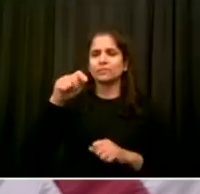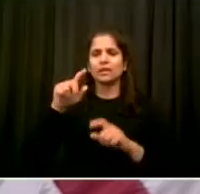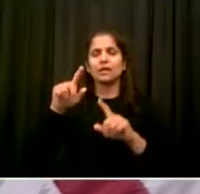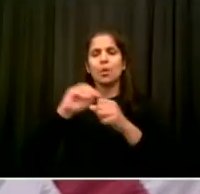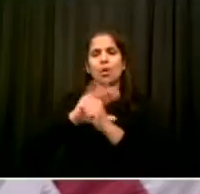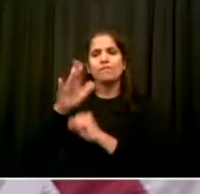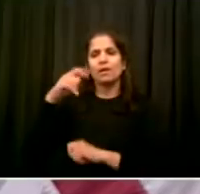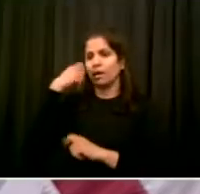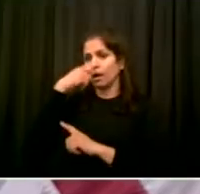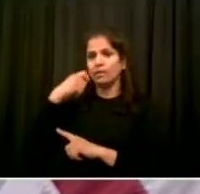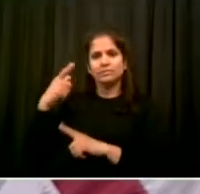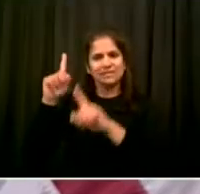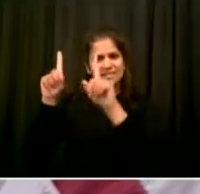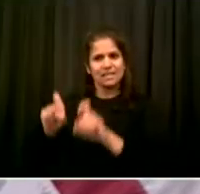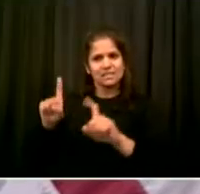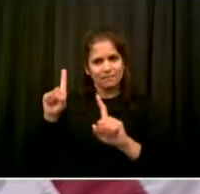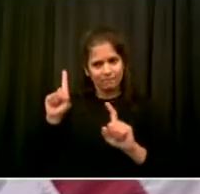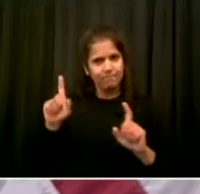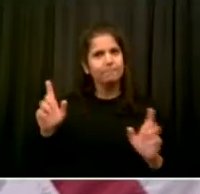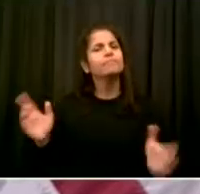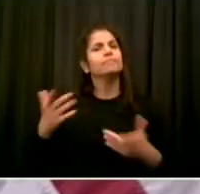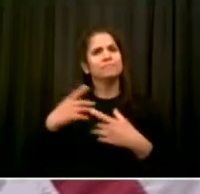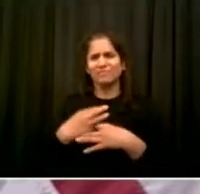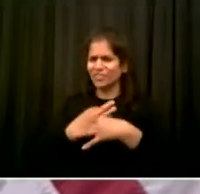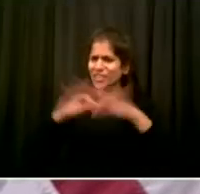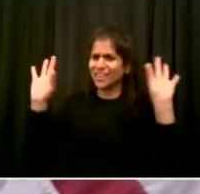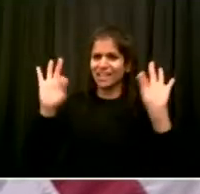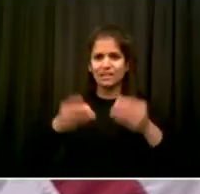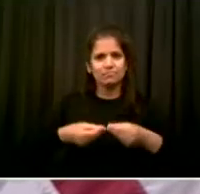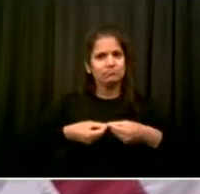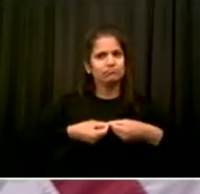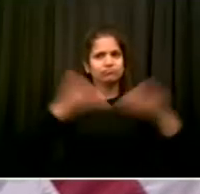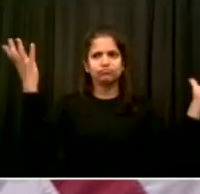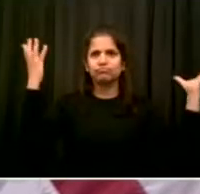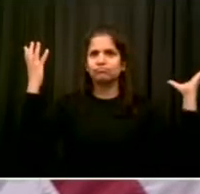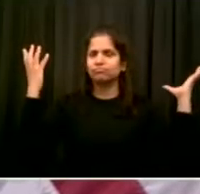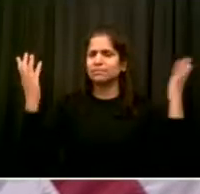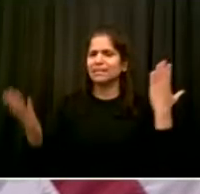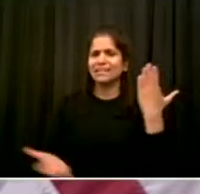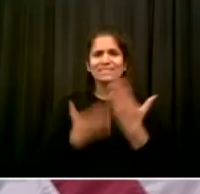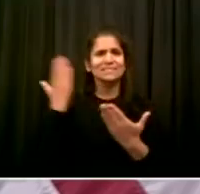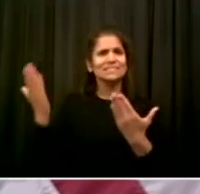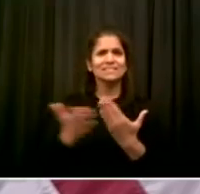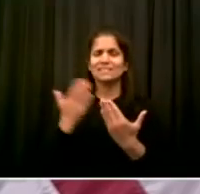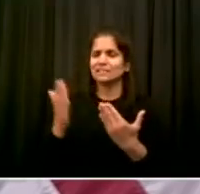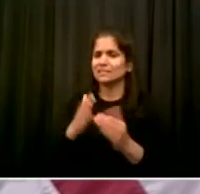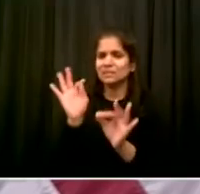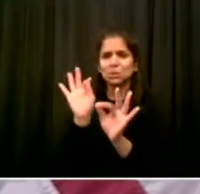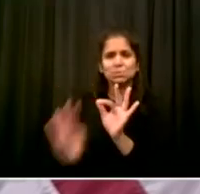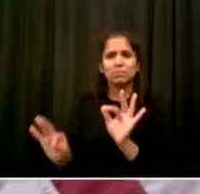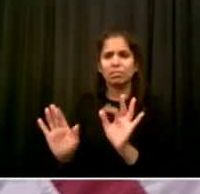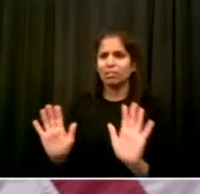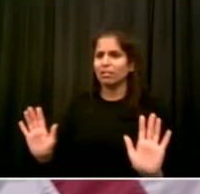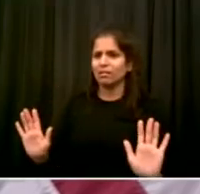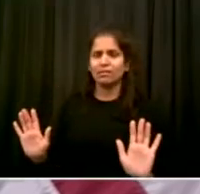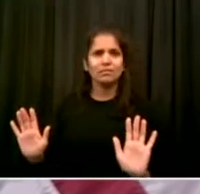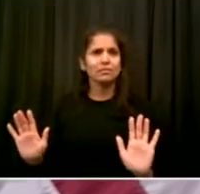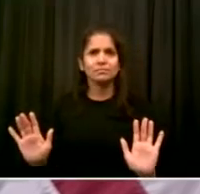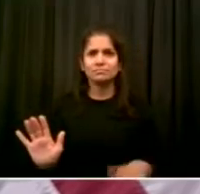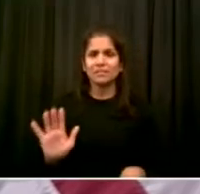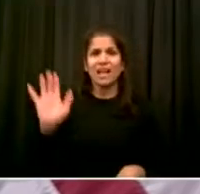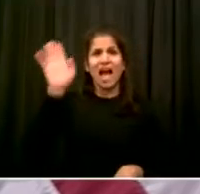We want to keep building it out. The tracing, obviously all of that is a free service. The tracer identifies